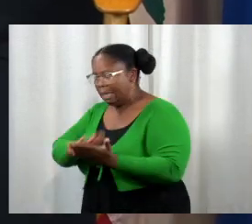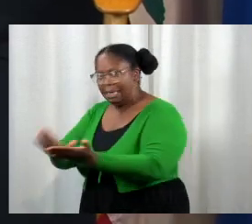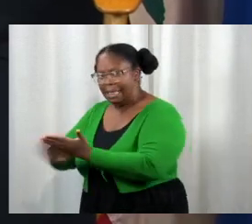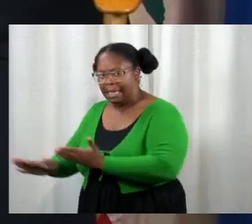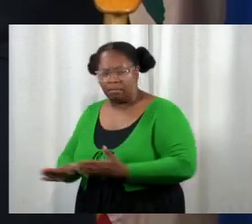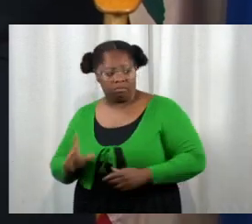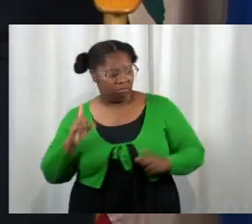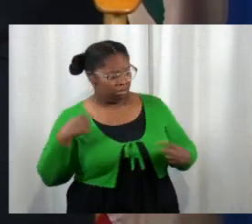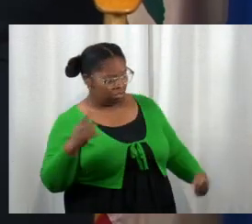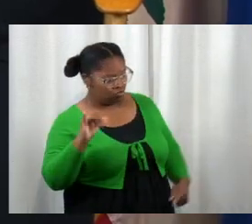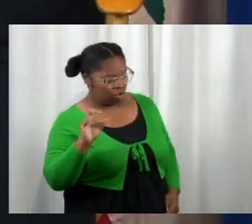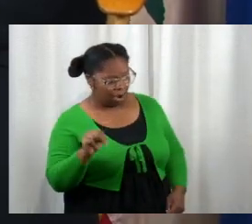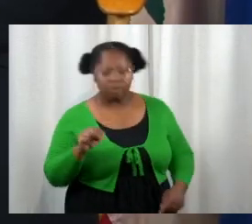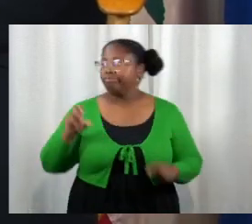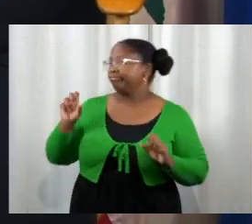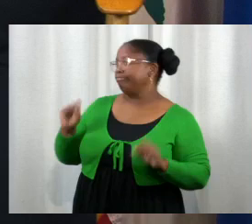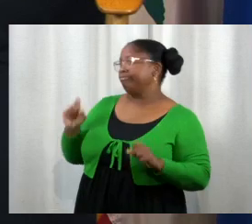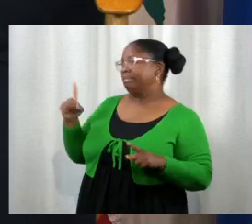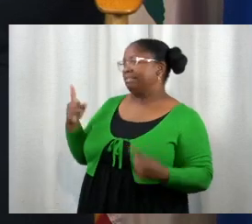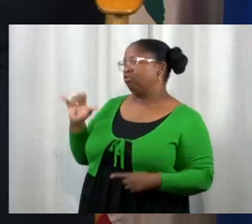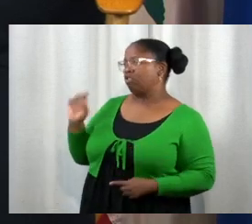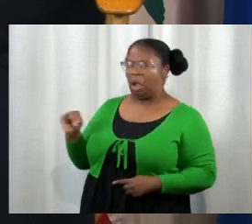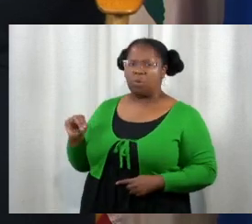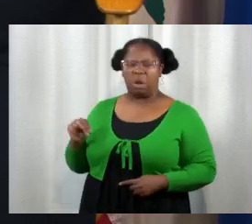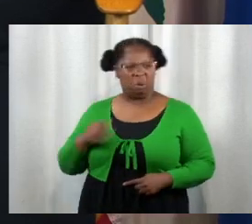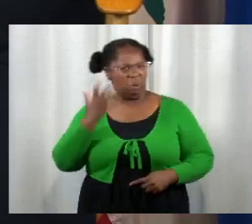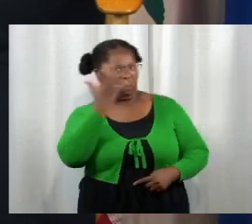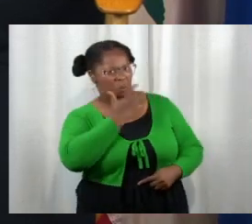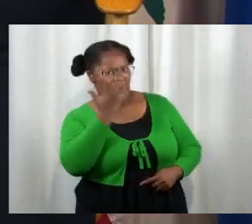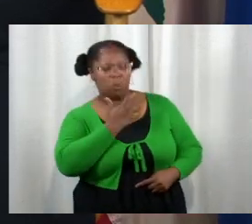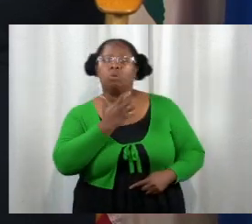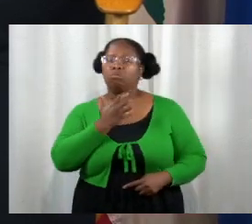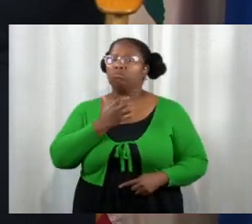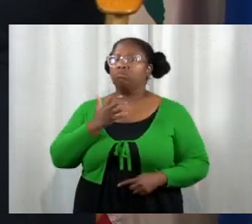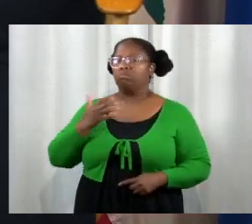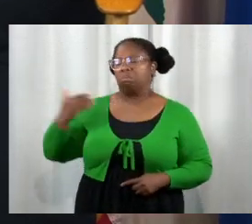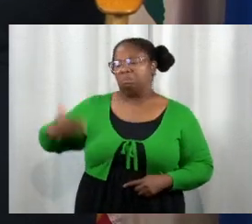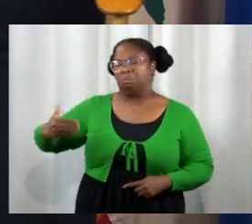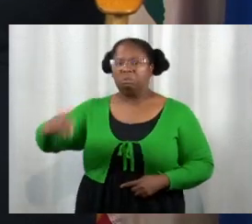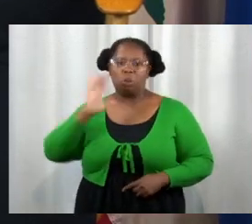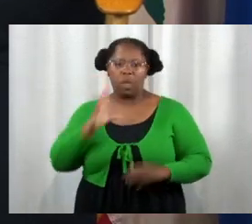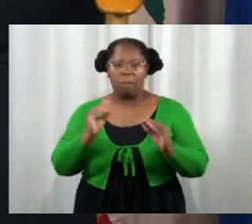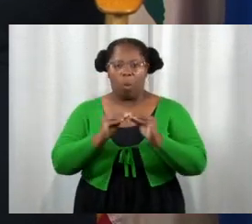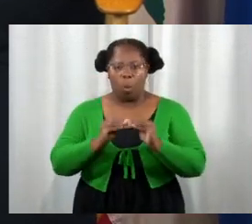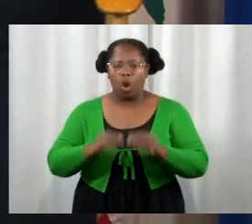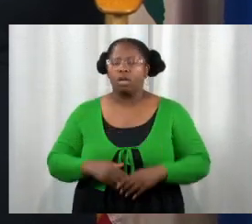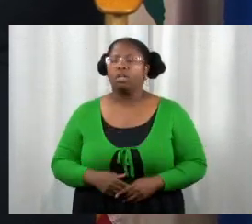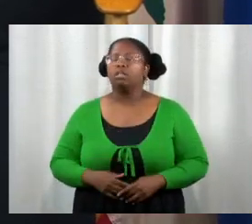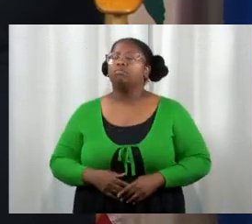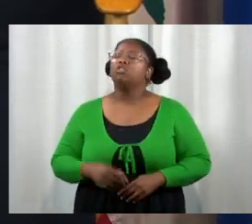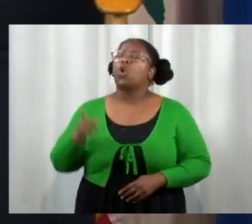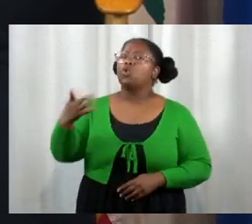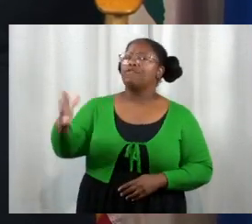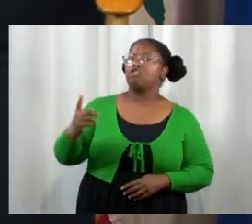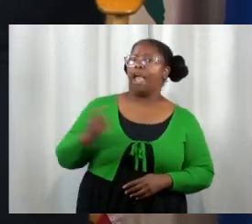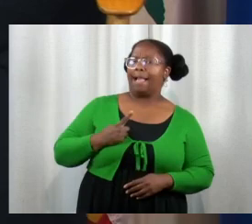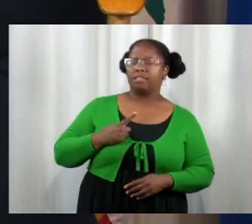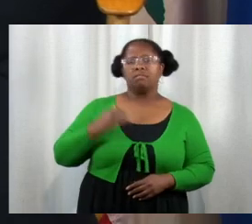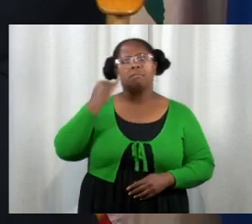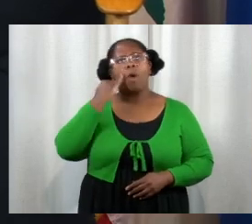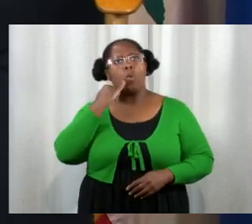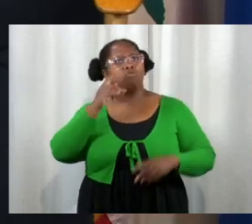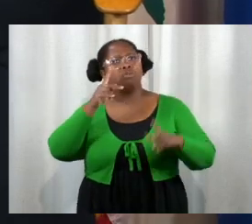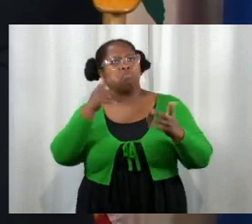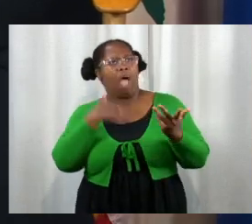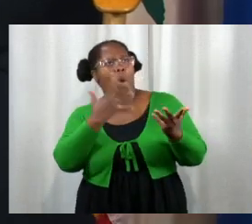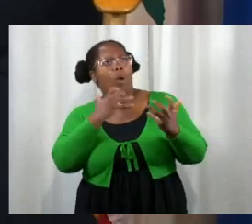January. Since January. Incredible amount. And we have several more scheduled. Incredible. So you had asked if someone wanted to request the Quality of Life team,